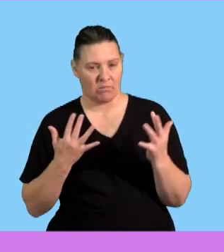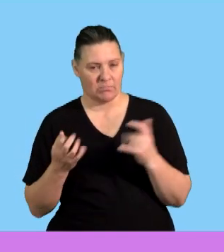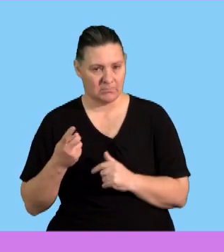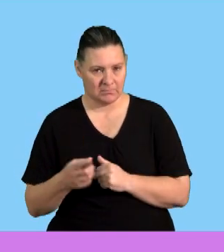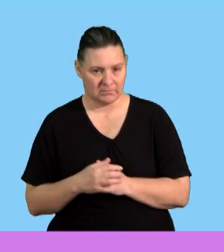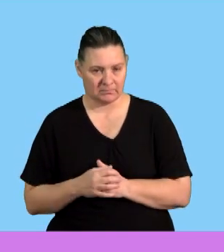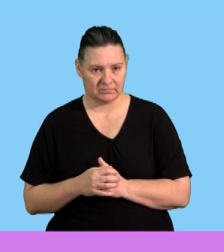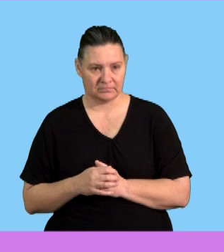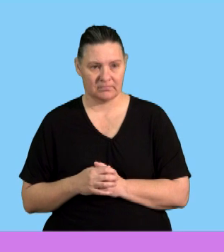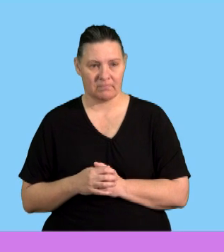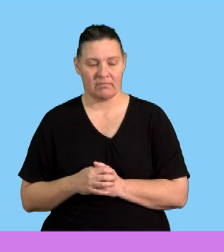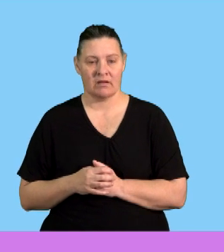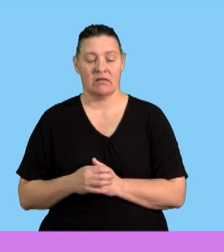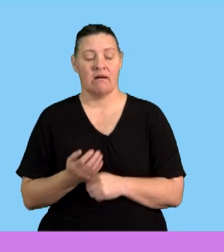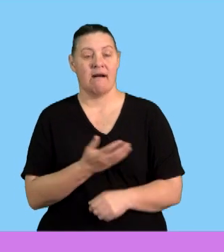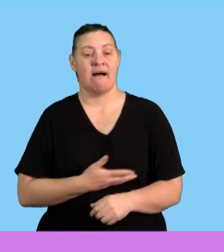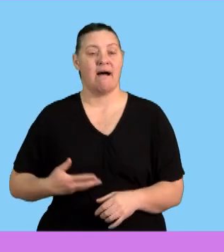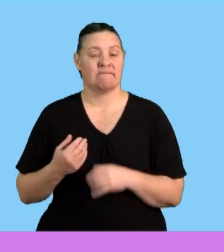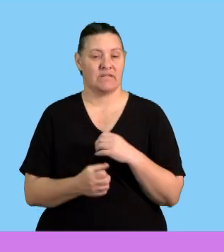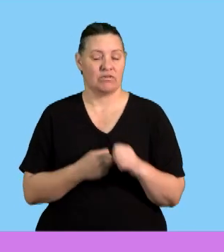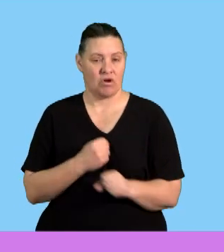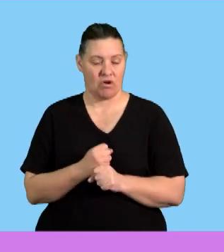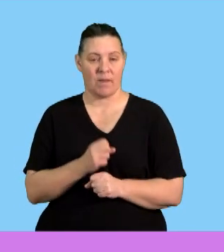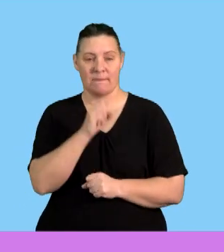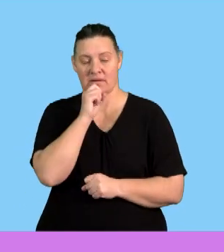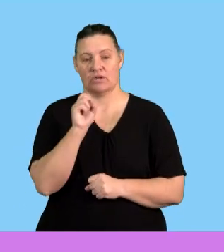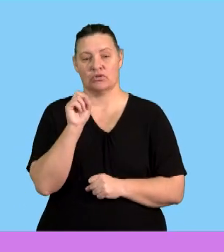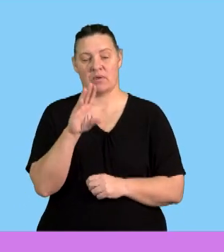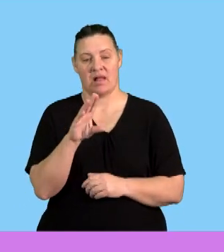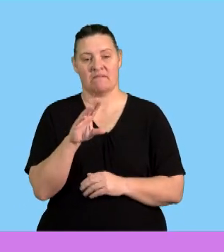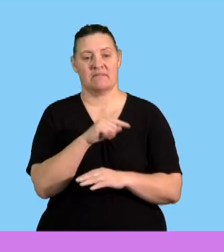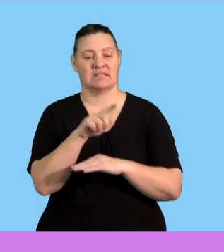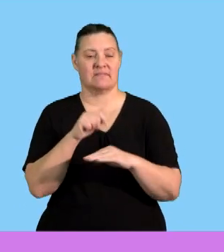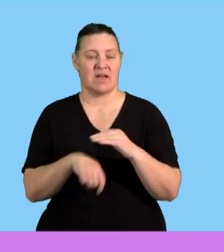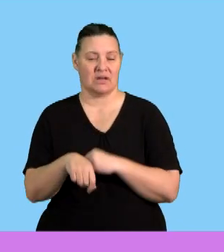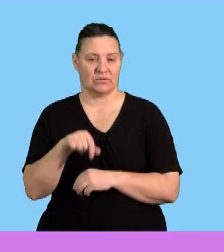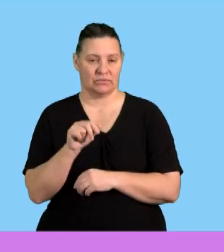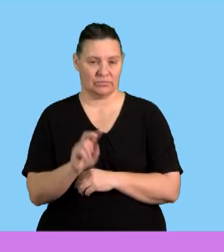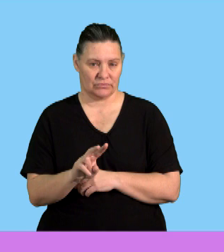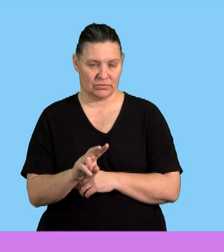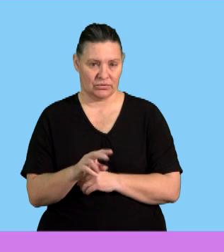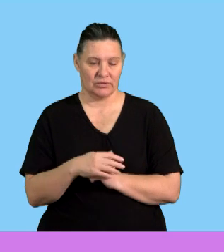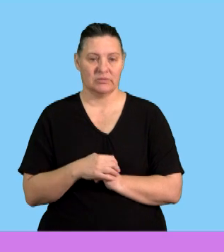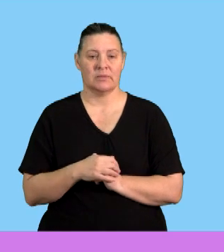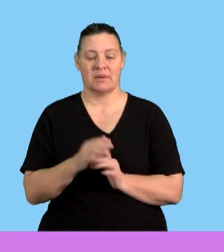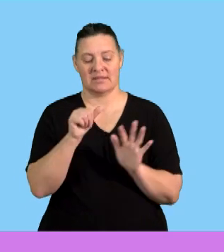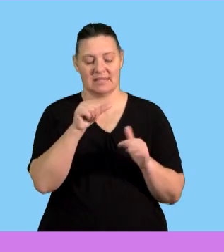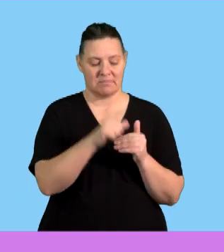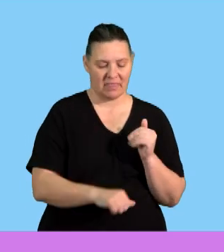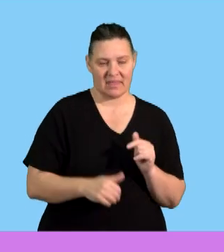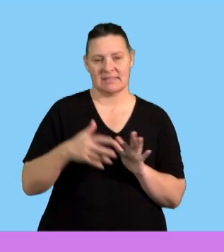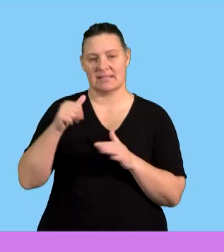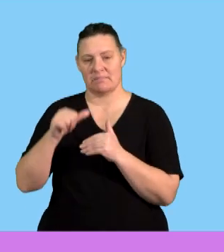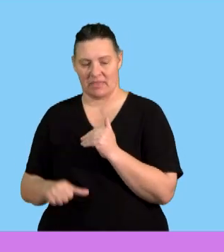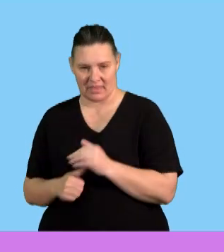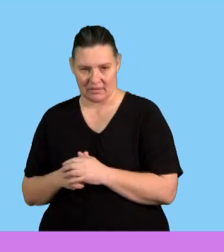calculate it there. Then half yearly is every 2 months. So I'm going to earn